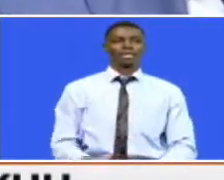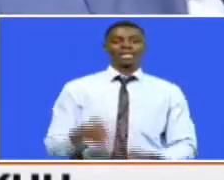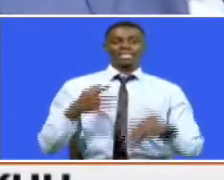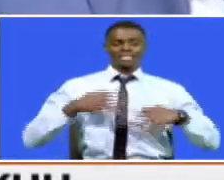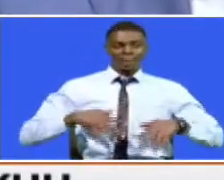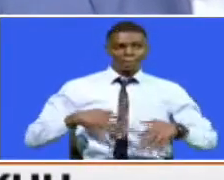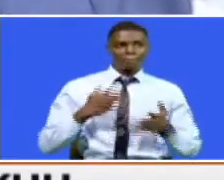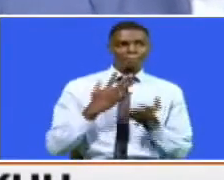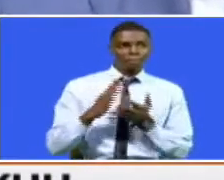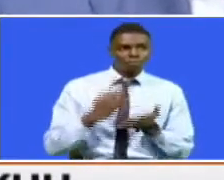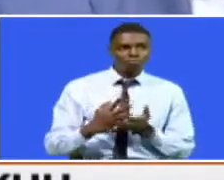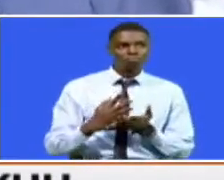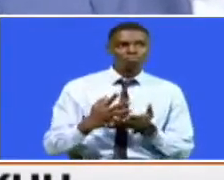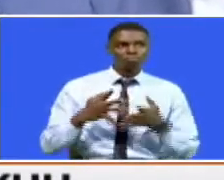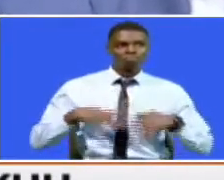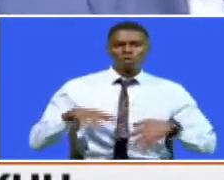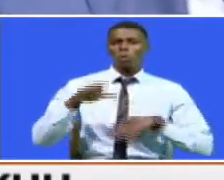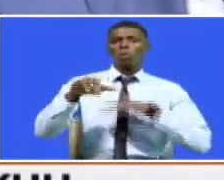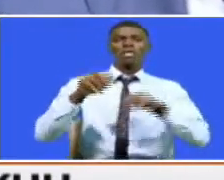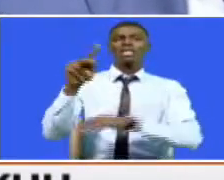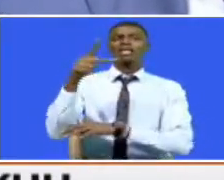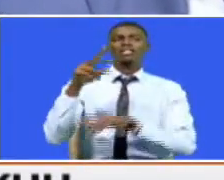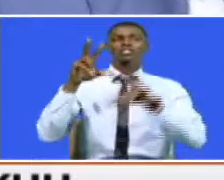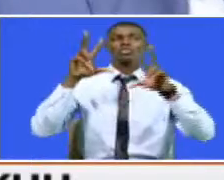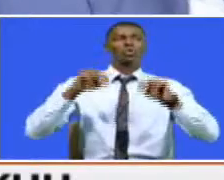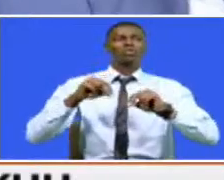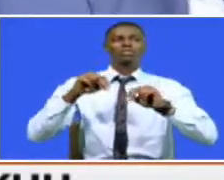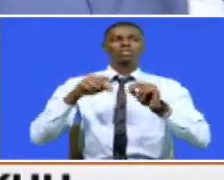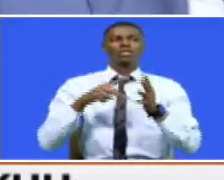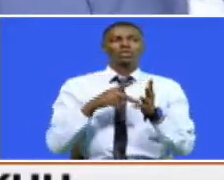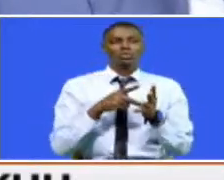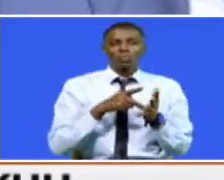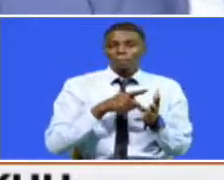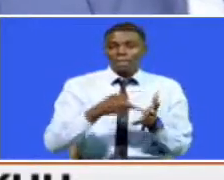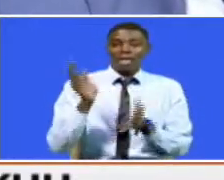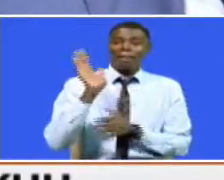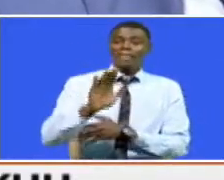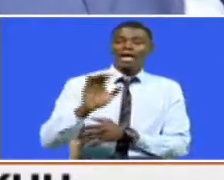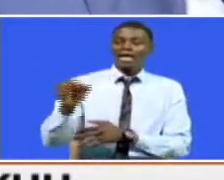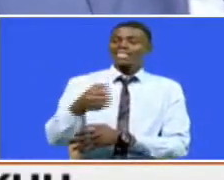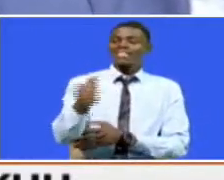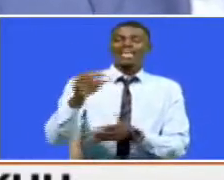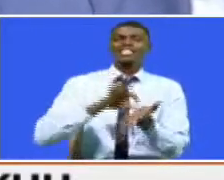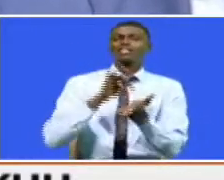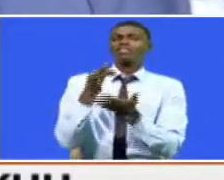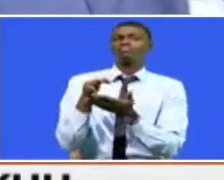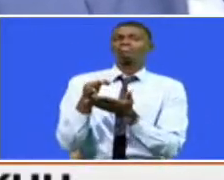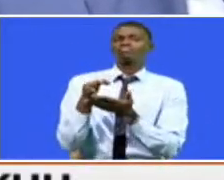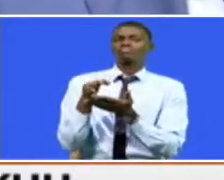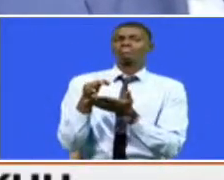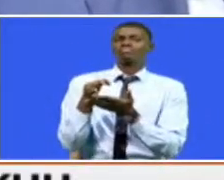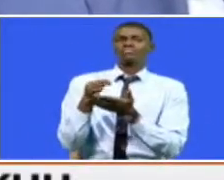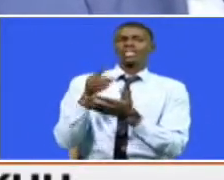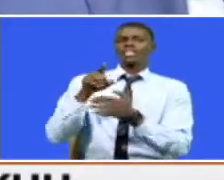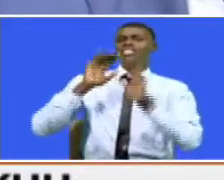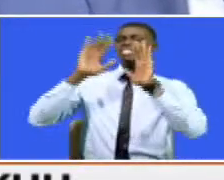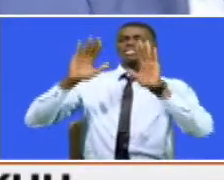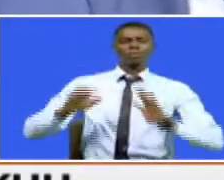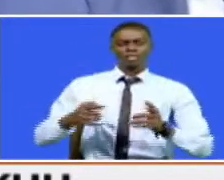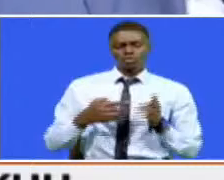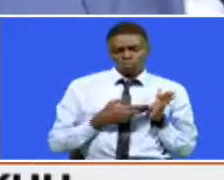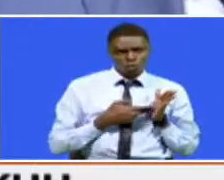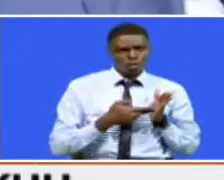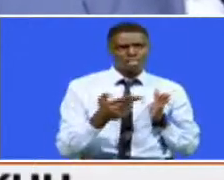week calling upon Kenyans not to repay the hustler fund. Well, it's important for us to just be very